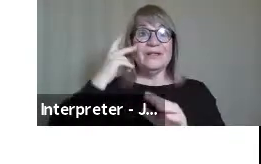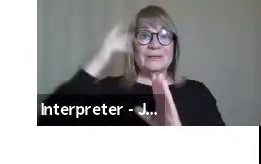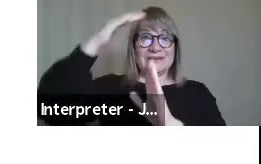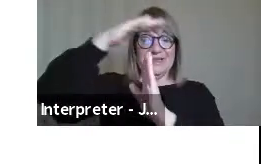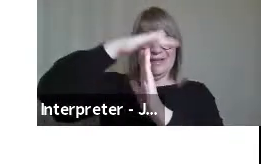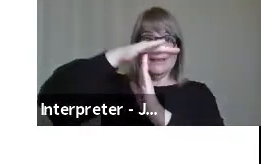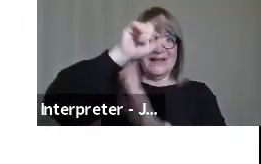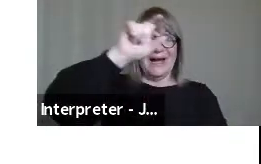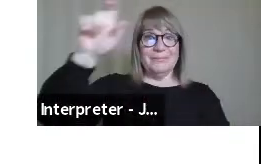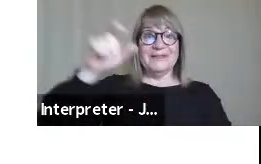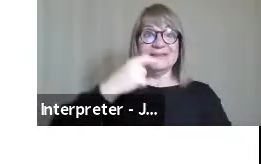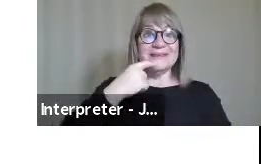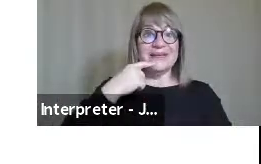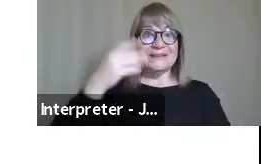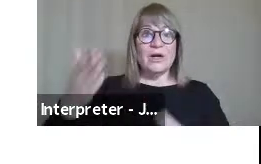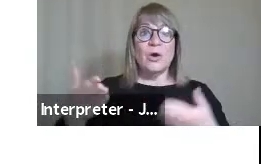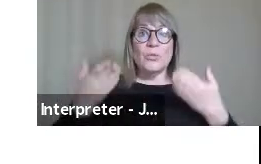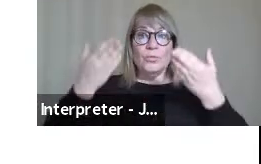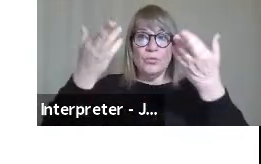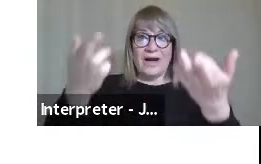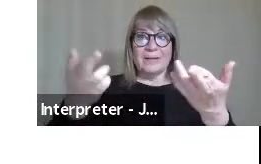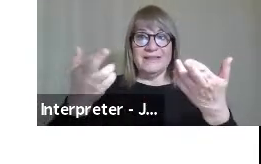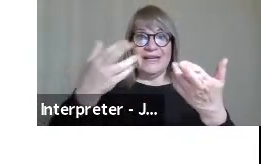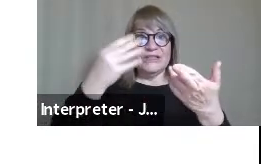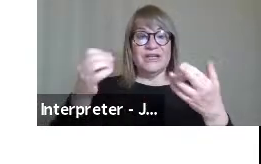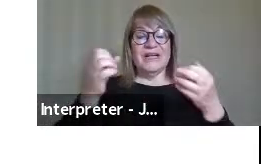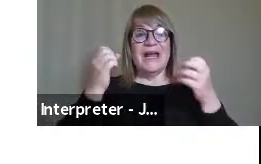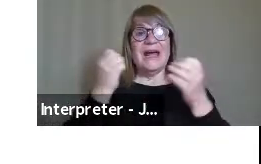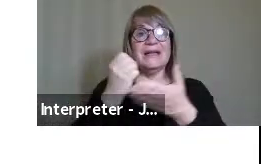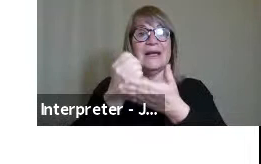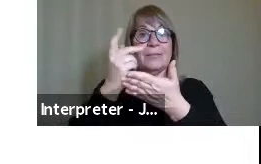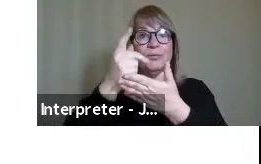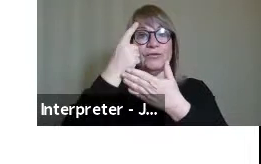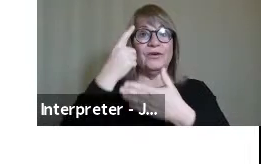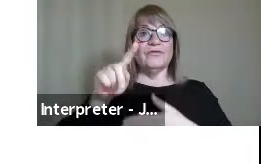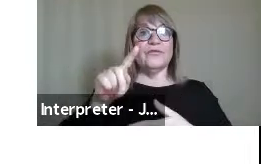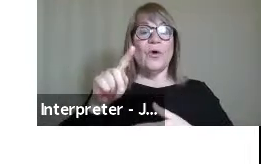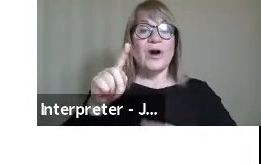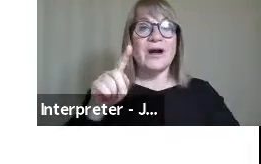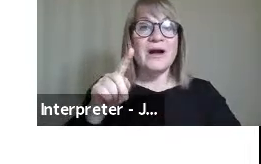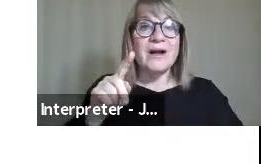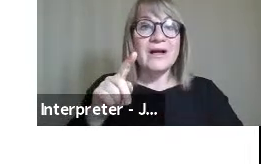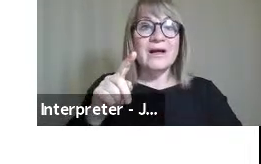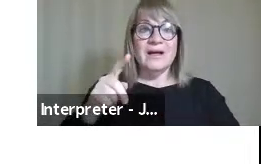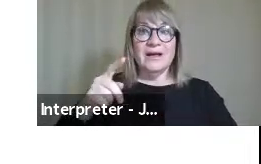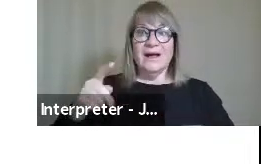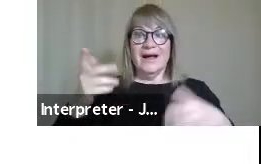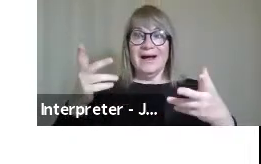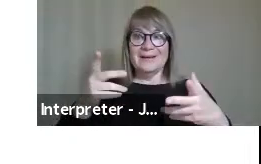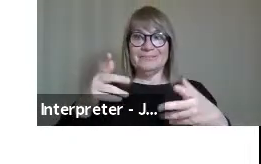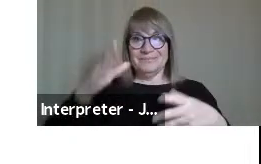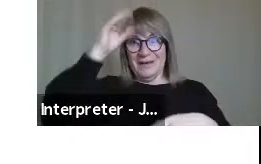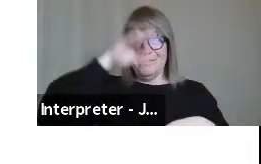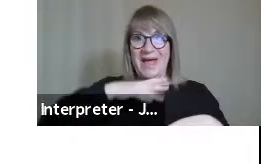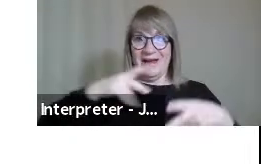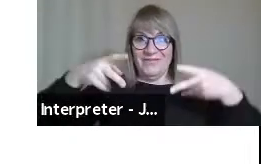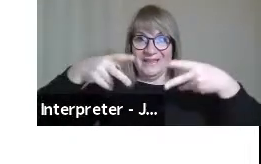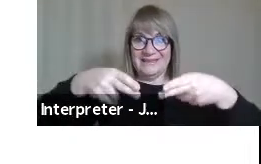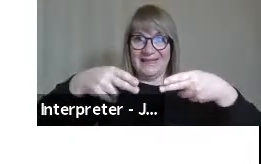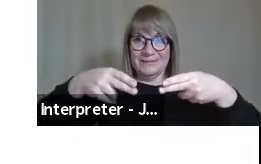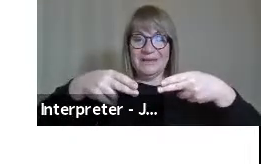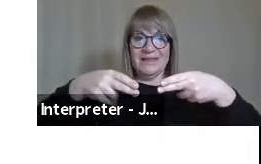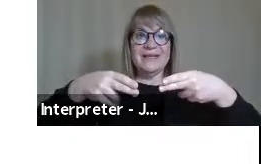form says recommendation and approval for vasectomy or sulpingectomy which is tuple ligation for the purpose of